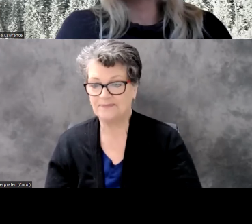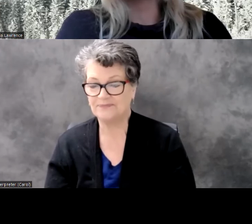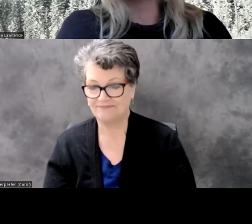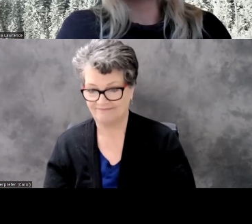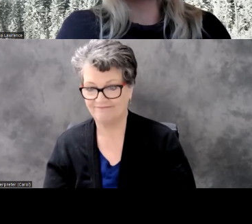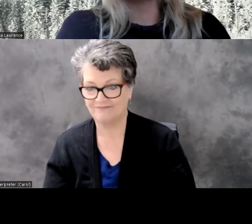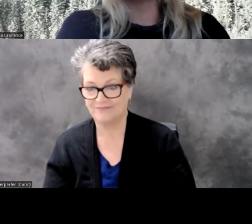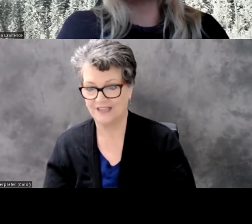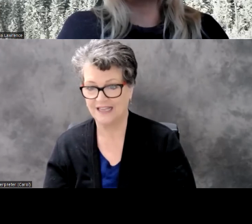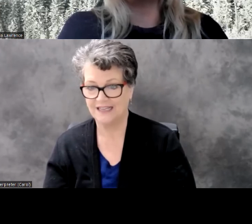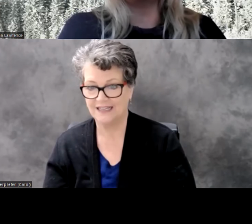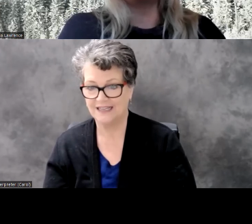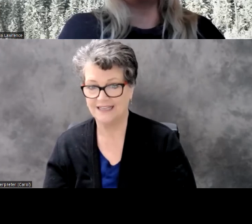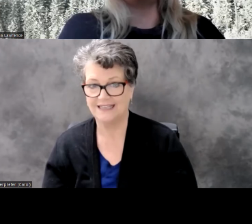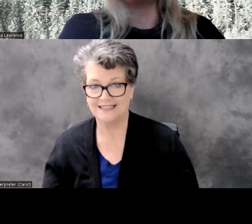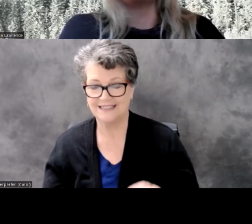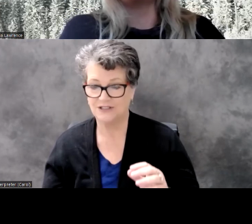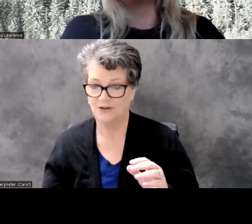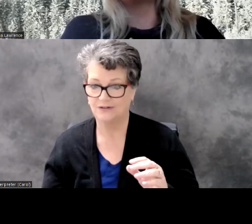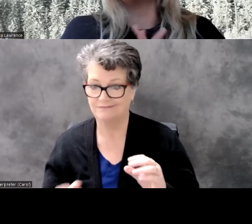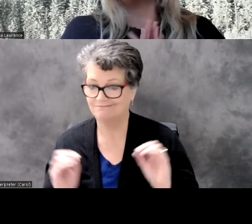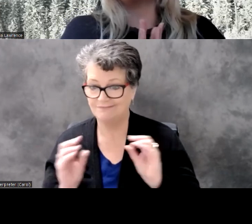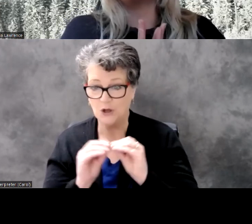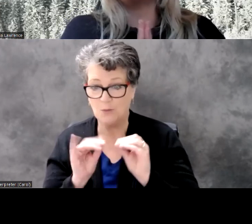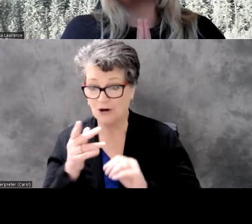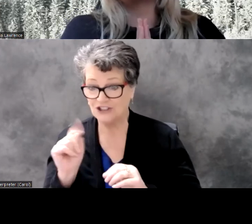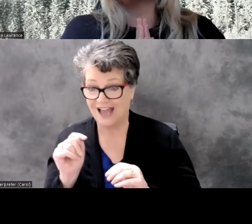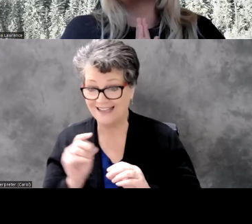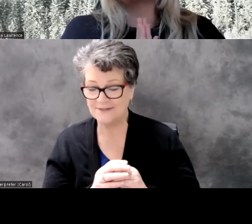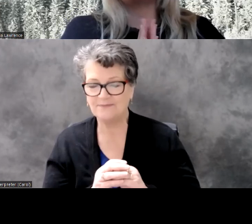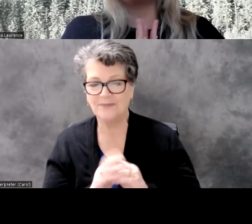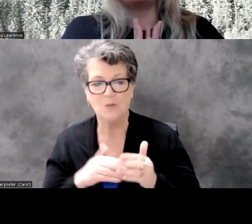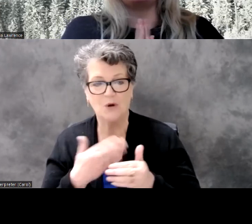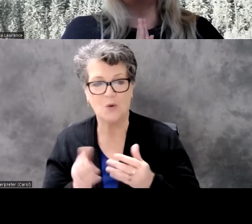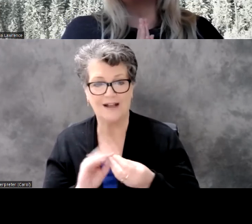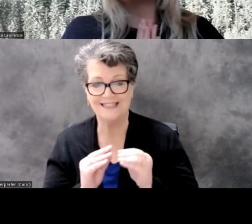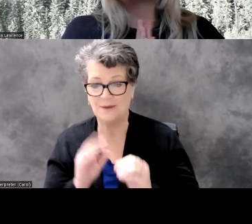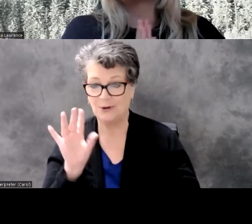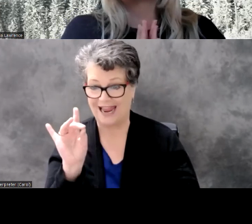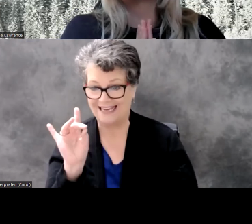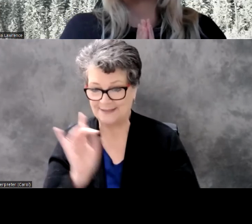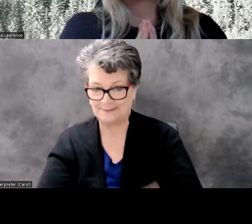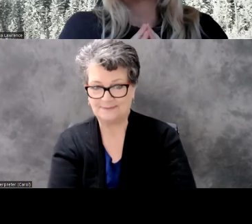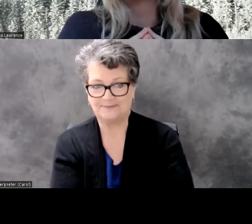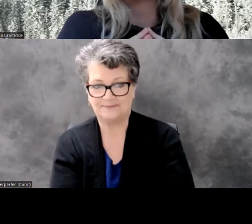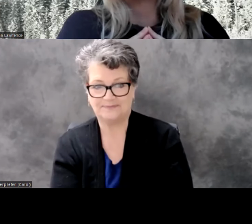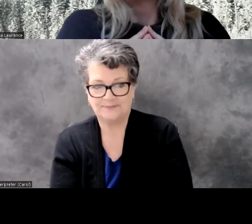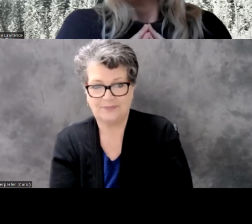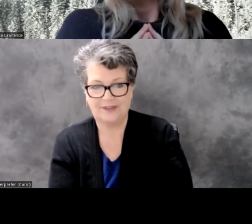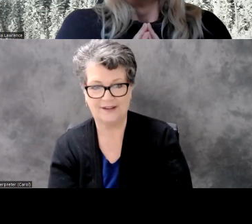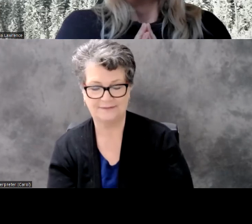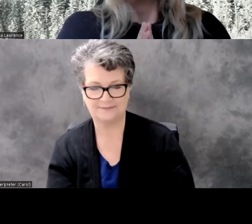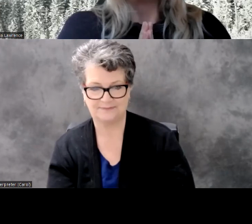Great. Still more chats coming in. Thank you for those. We'll go on to question number 8.